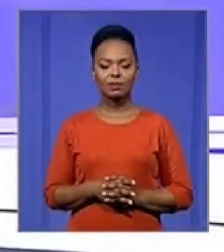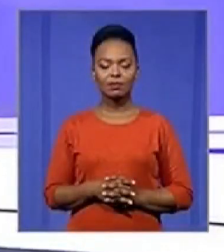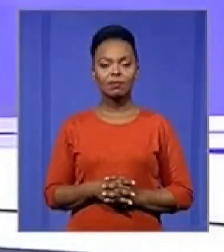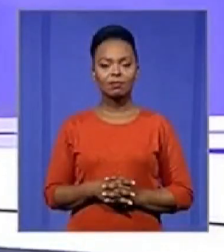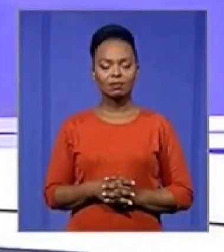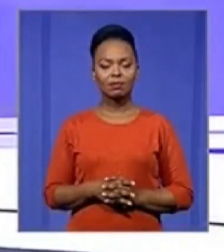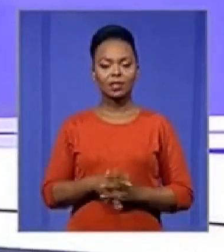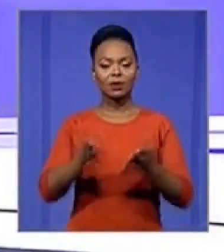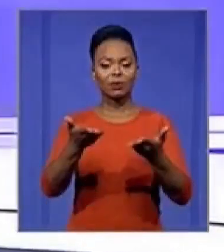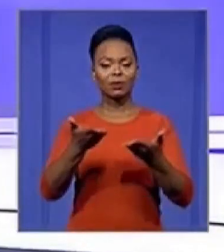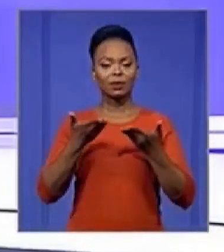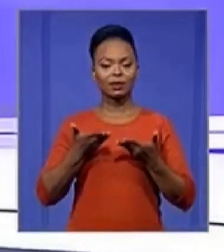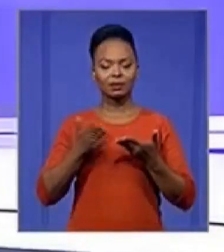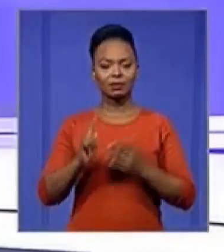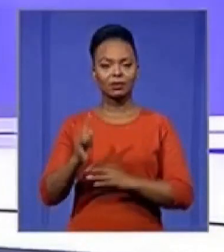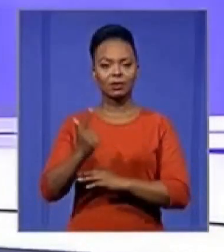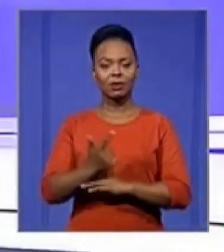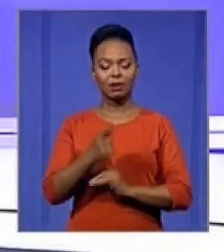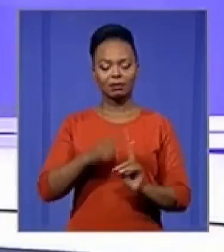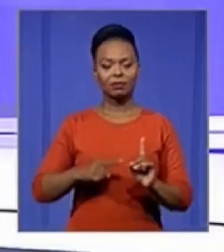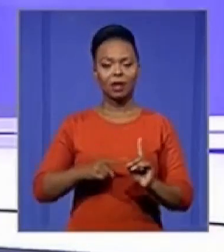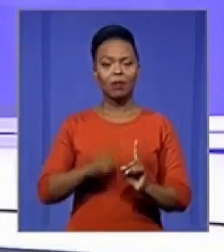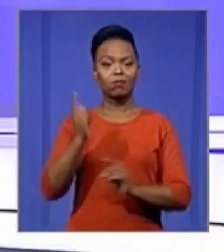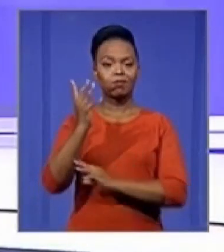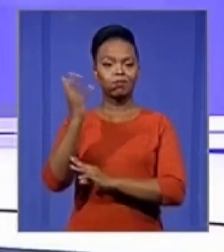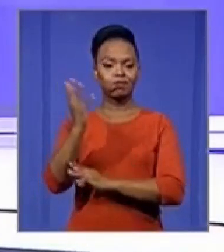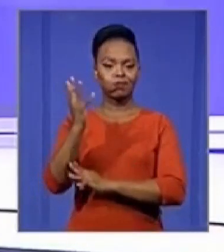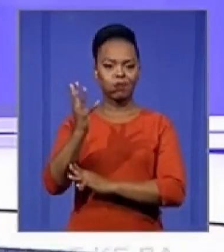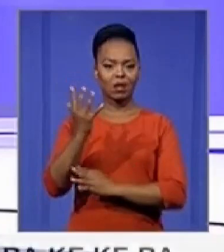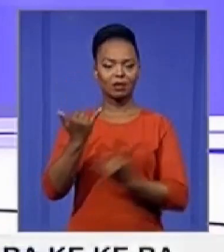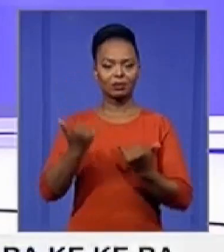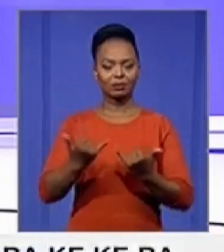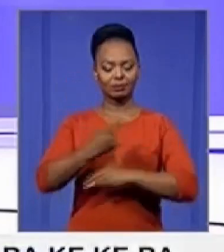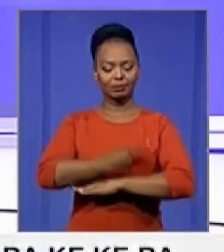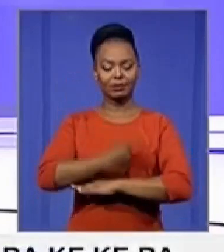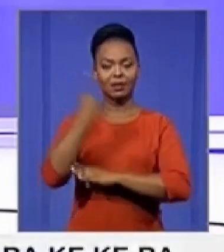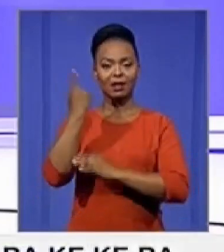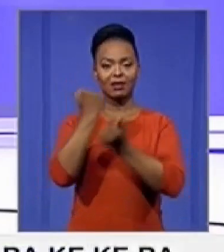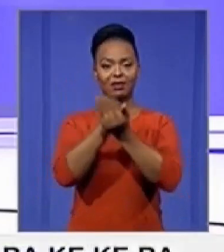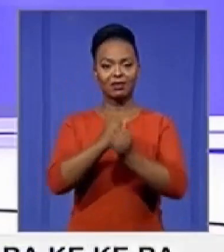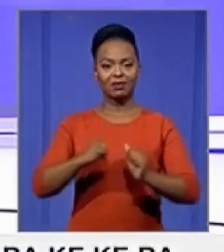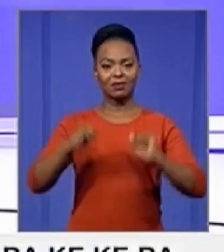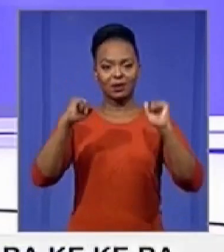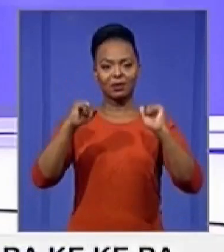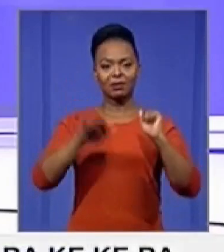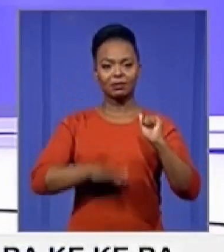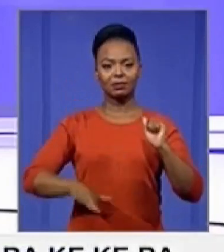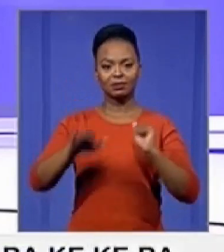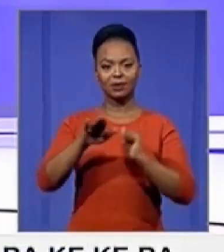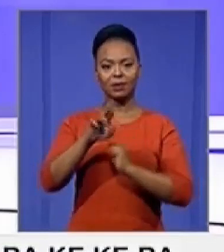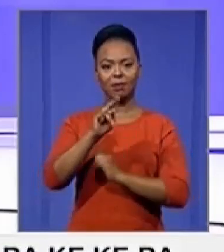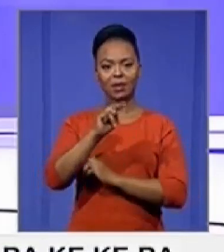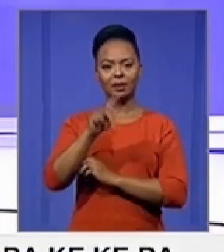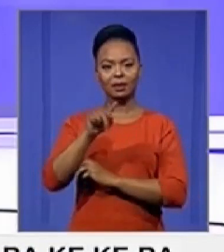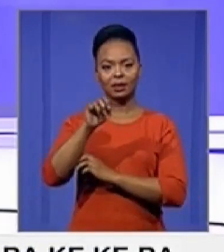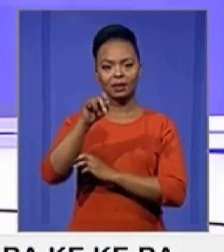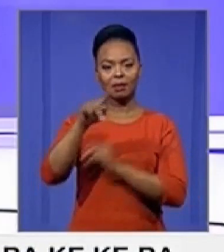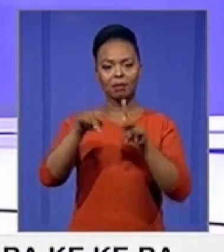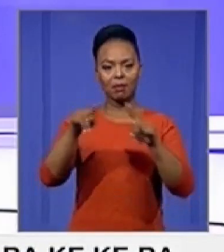Arbelero amohele mohi nakong eo a neng a tshetlile puo ya sehloho letsatsing lena la tokoloho le tshwaretsweng stadium sa Mandela Park Klerksdorp North